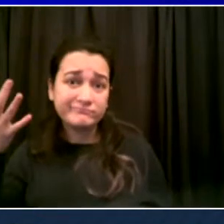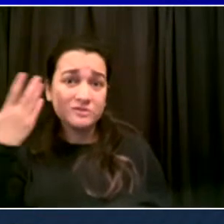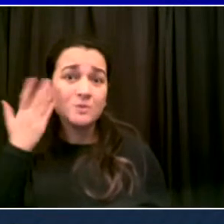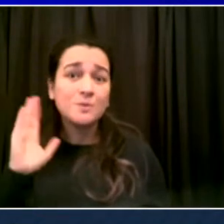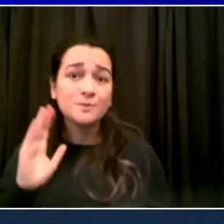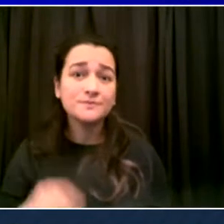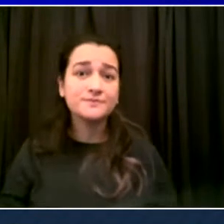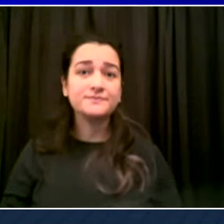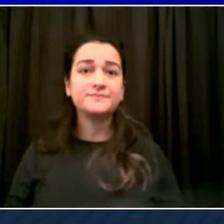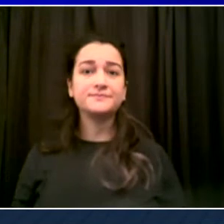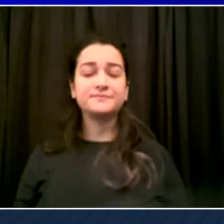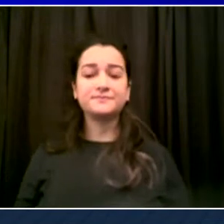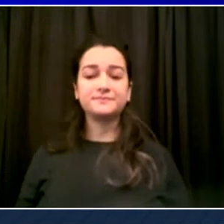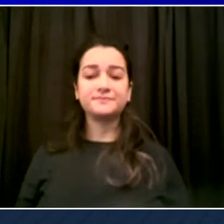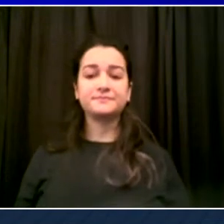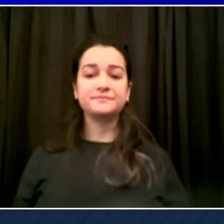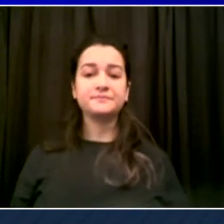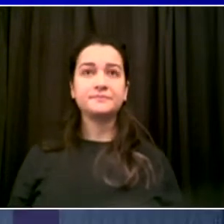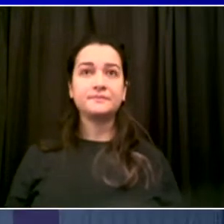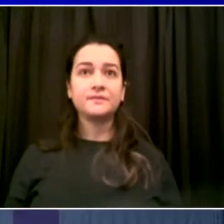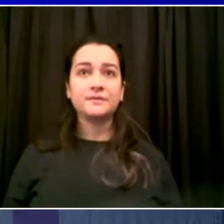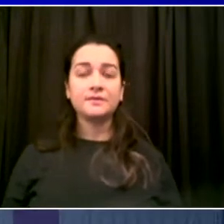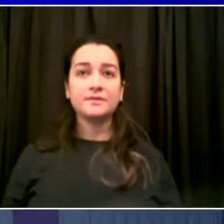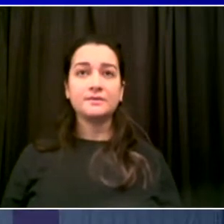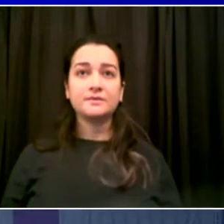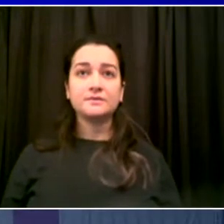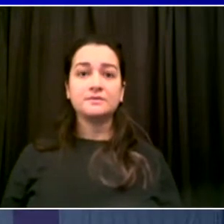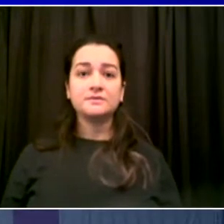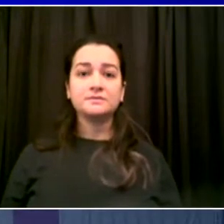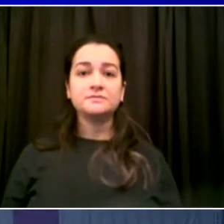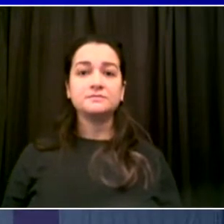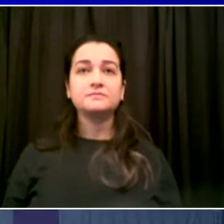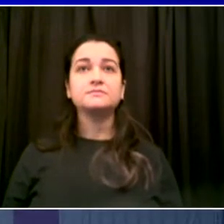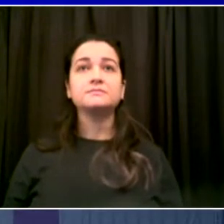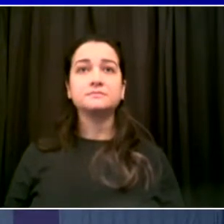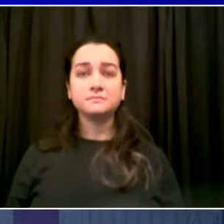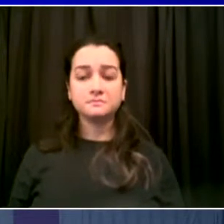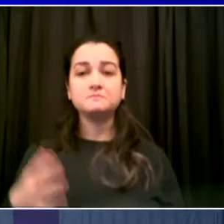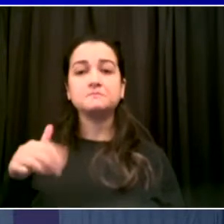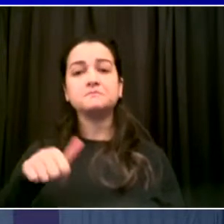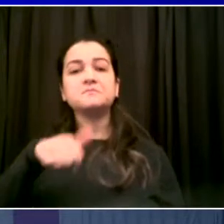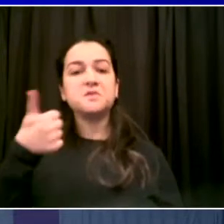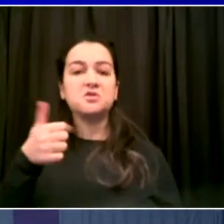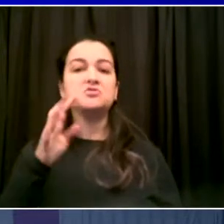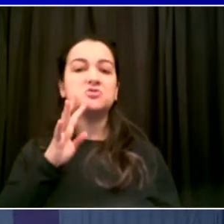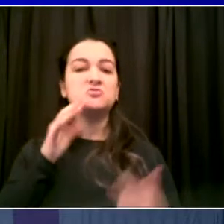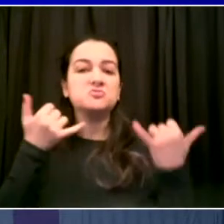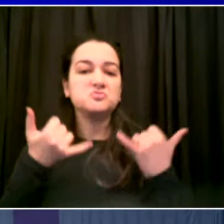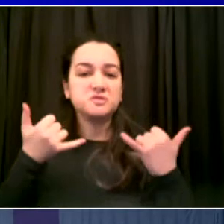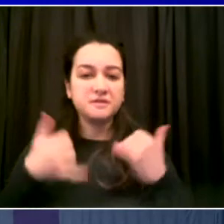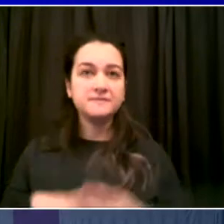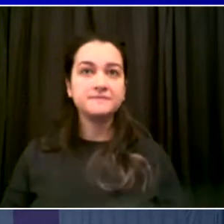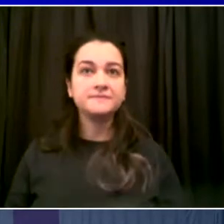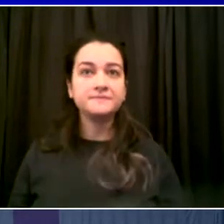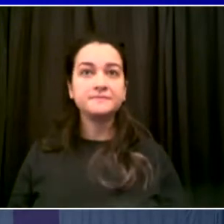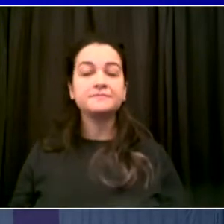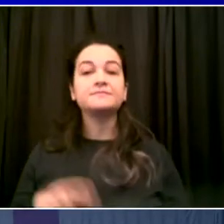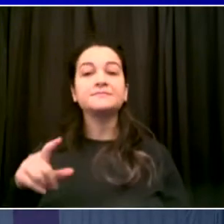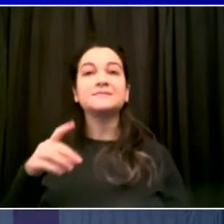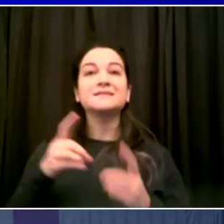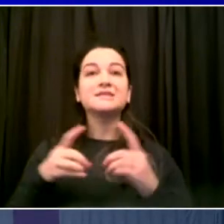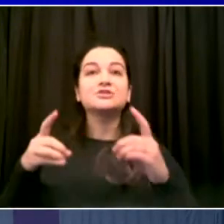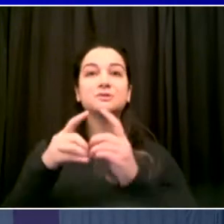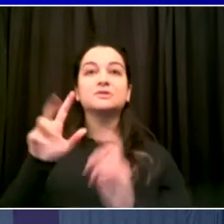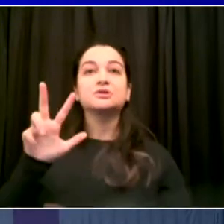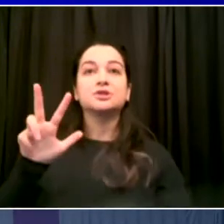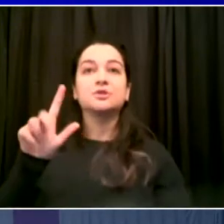things. An important reminder today for folks in District 31 in Queens. We have a special